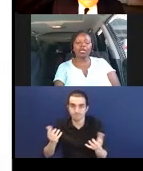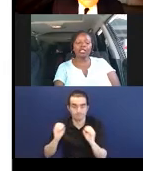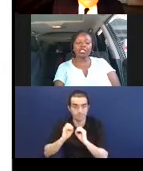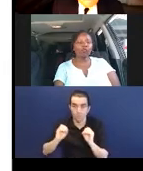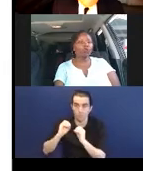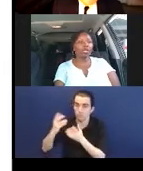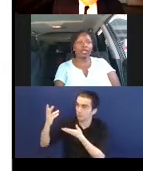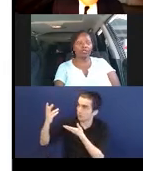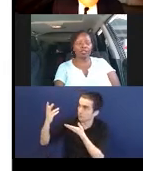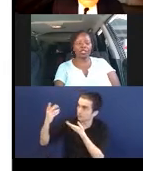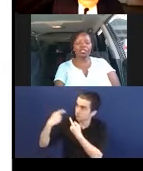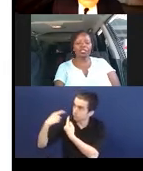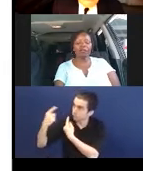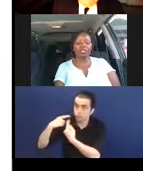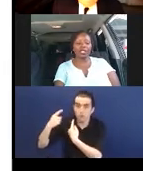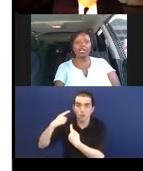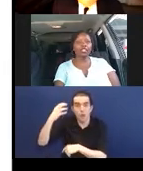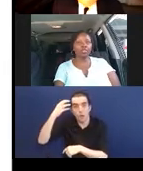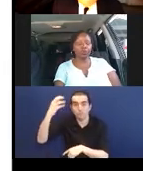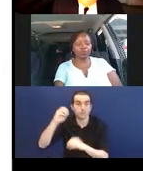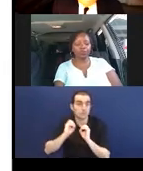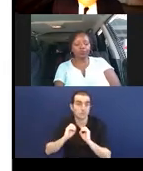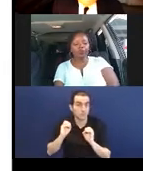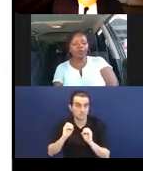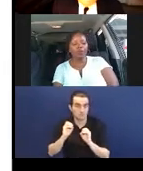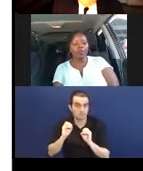been addressed in most countries. Stigma is still an issue.